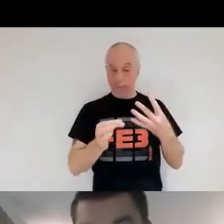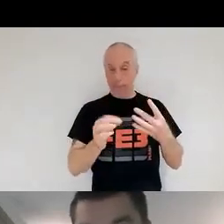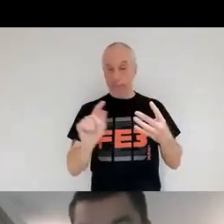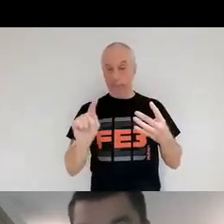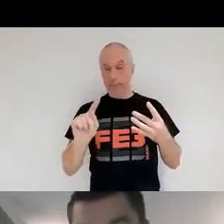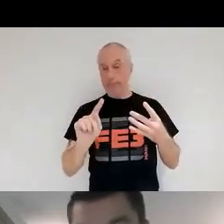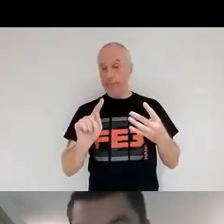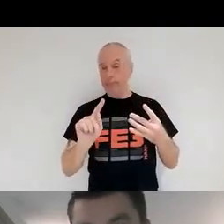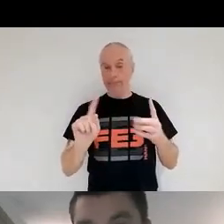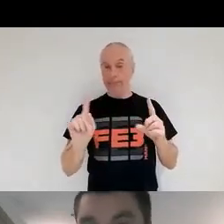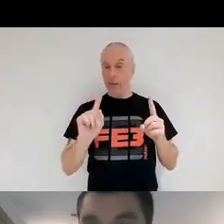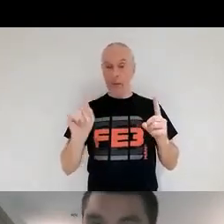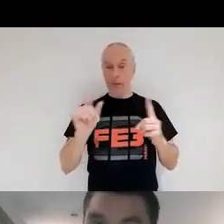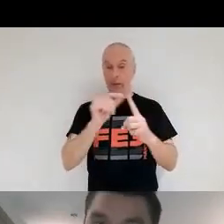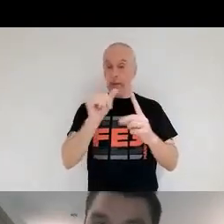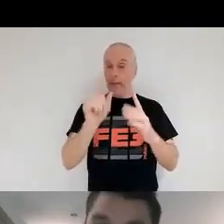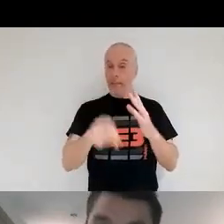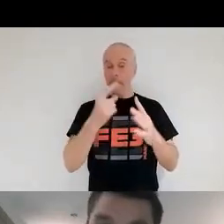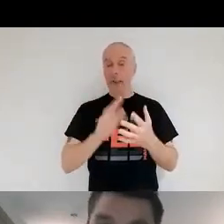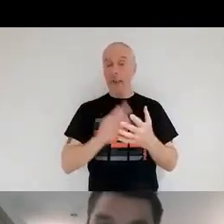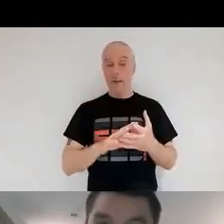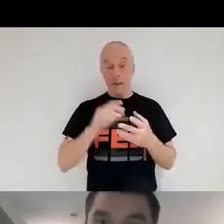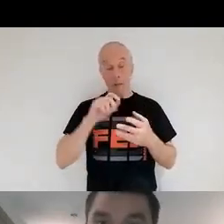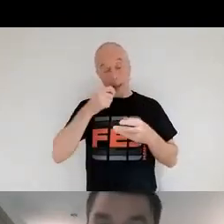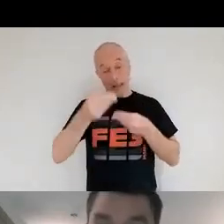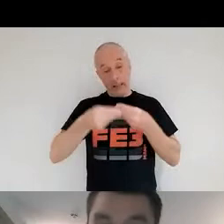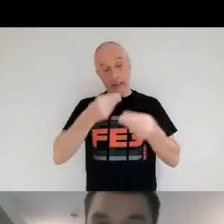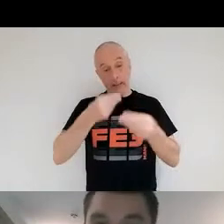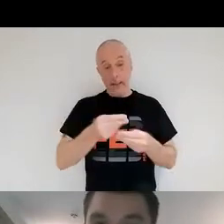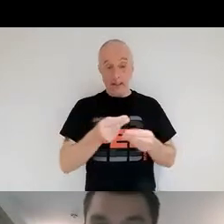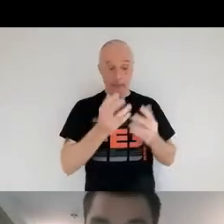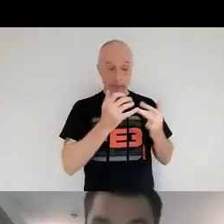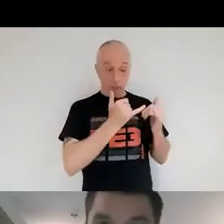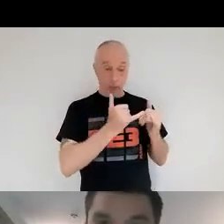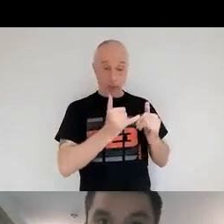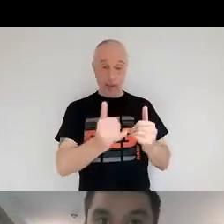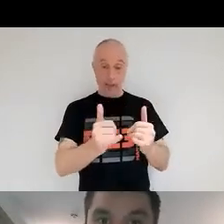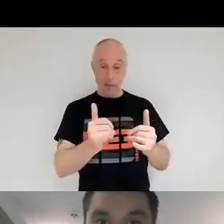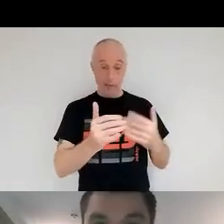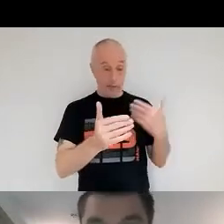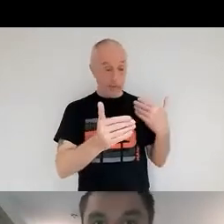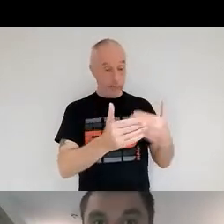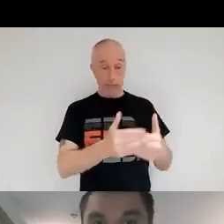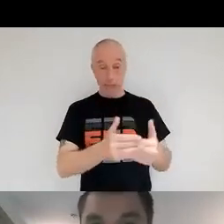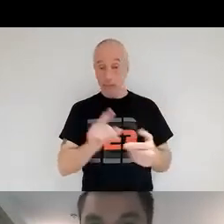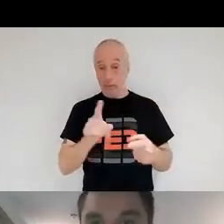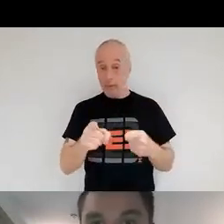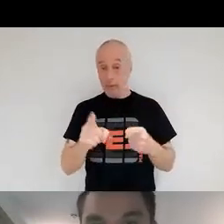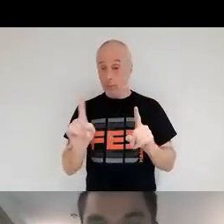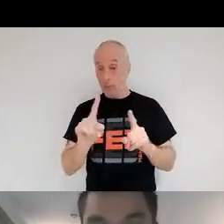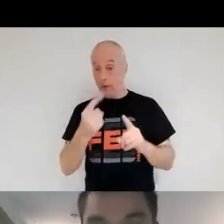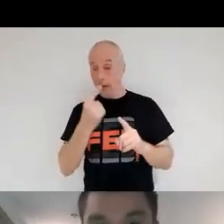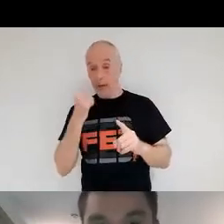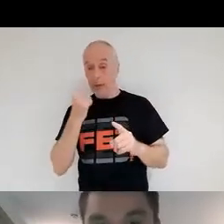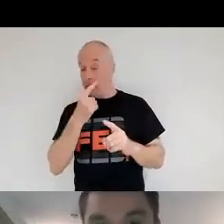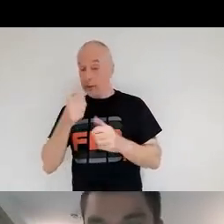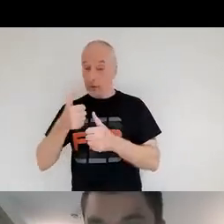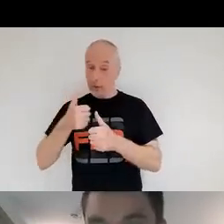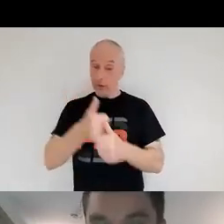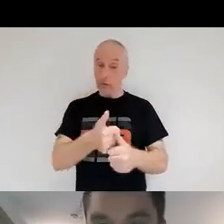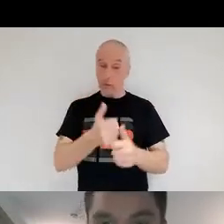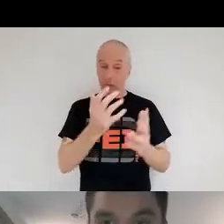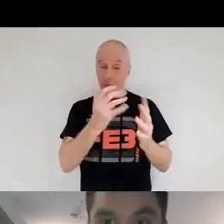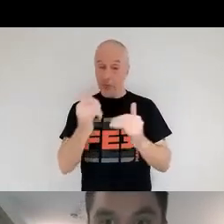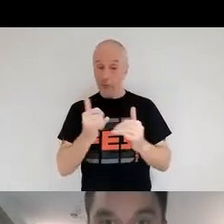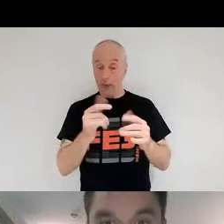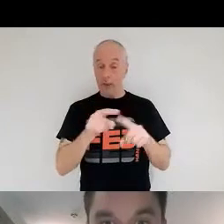trials that we've undertaken, and then I'll go into a bit more detail around the evidence that supported those trials, and it will ultimately support the case that we made to